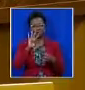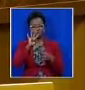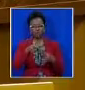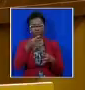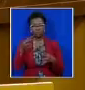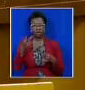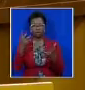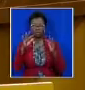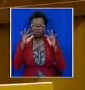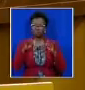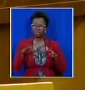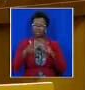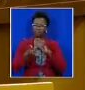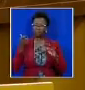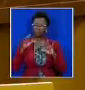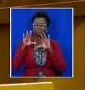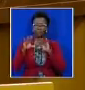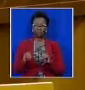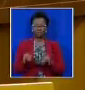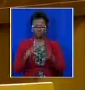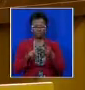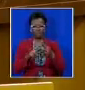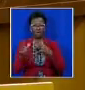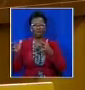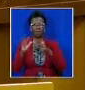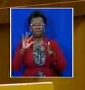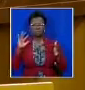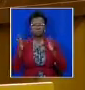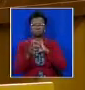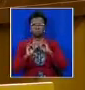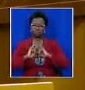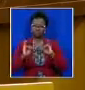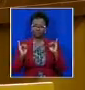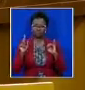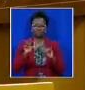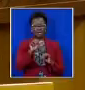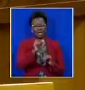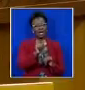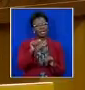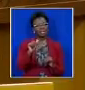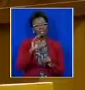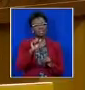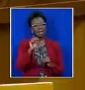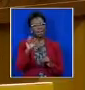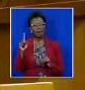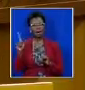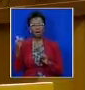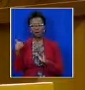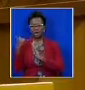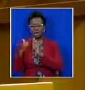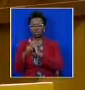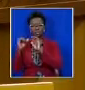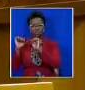Reduction, the Paris Accord on Climate Change, the Addis Ababa Action Agenda, and recently